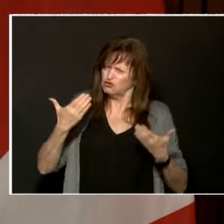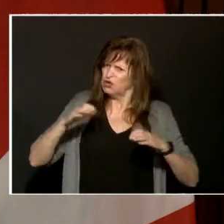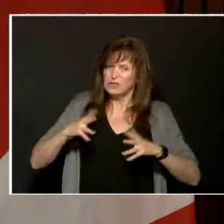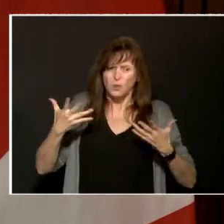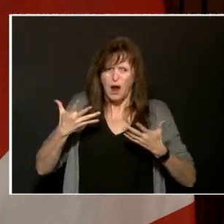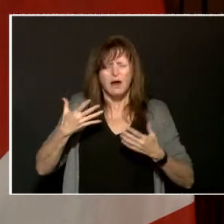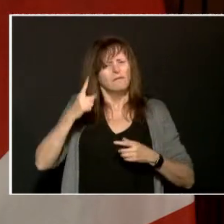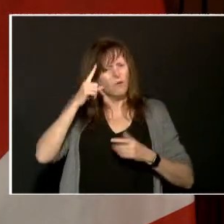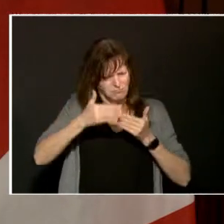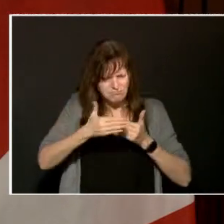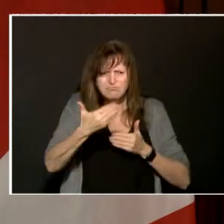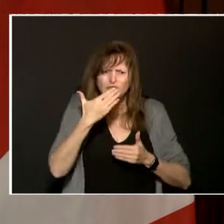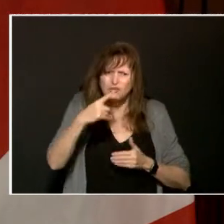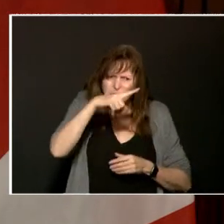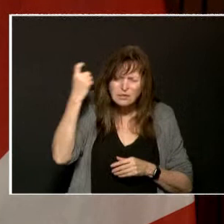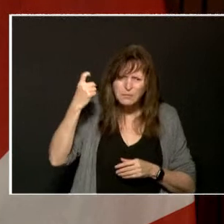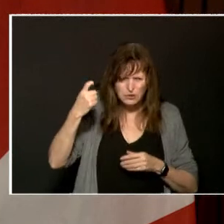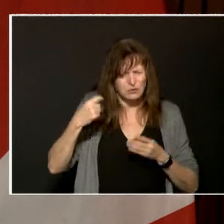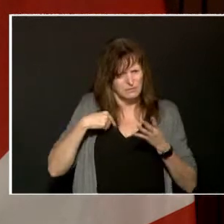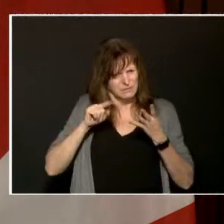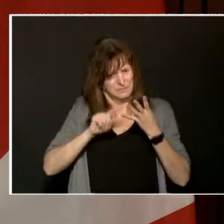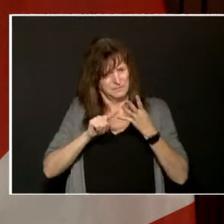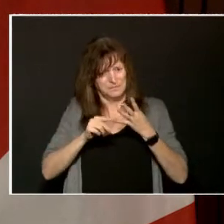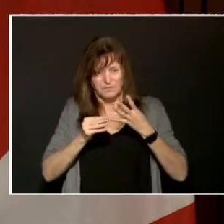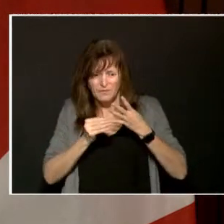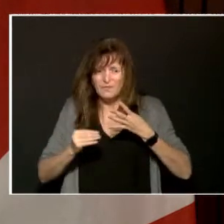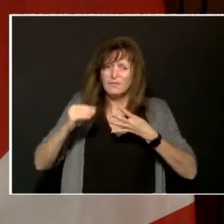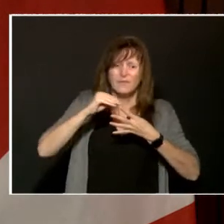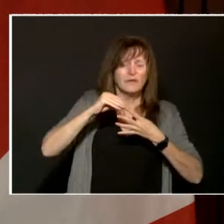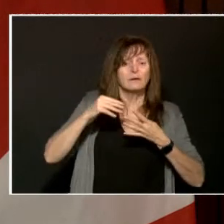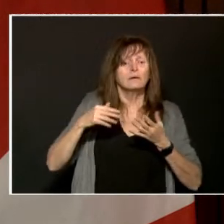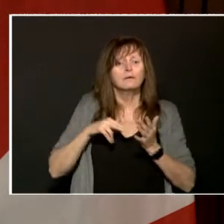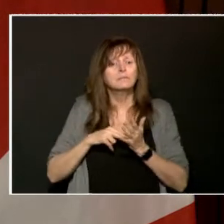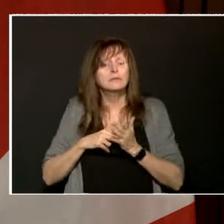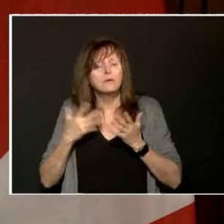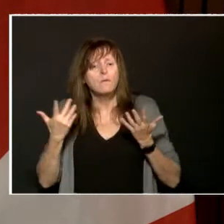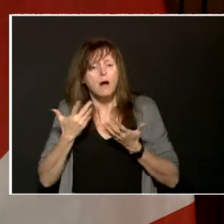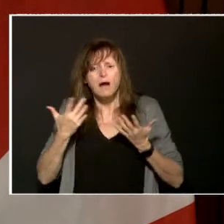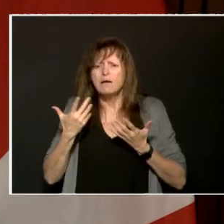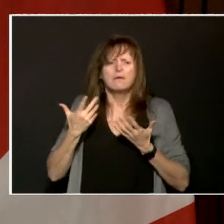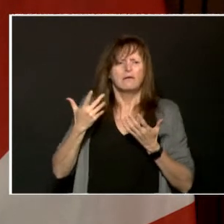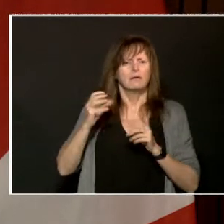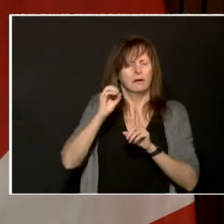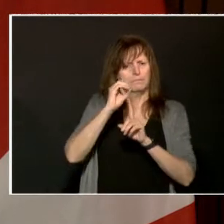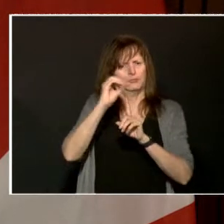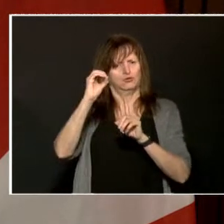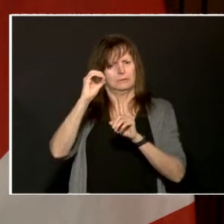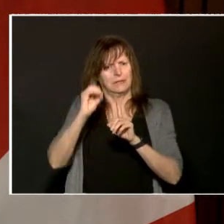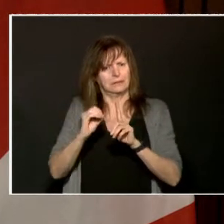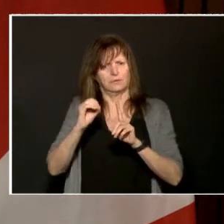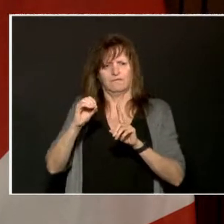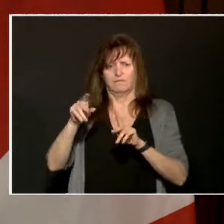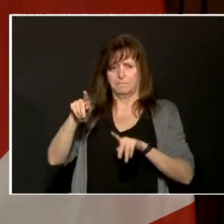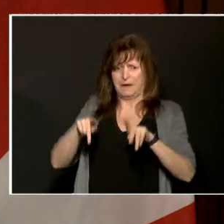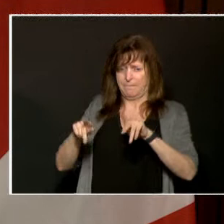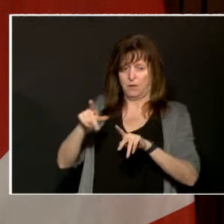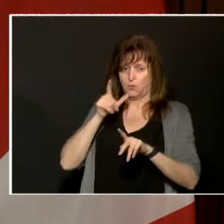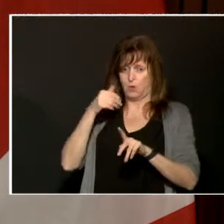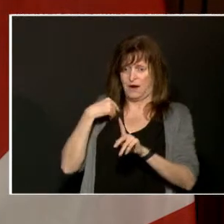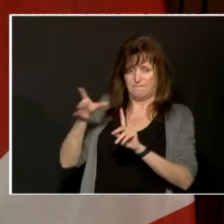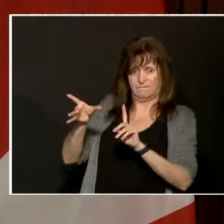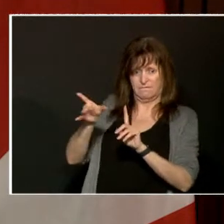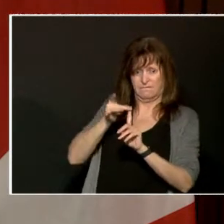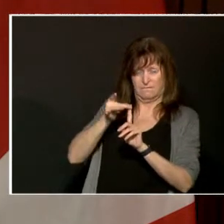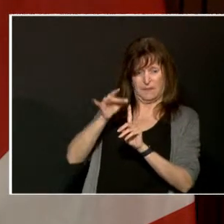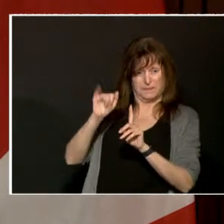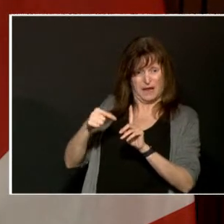that means that it is the largest percentage, or accounts for the largest percentage of the cases, not that it necessarily